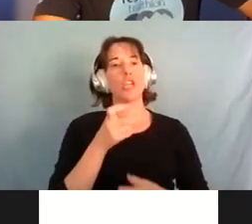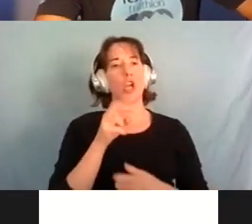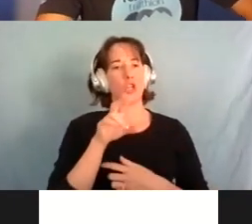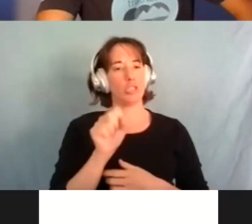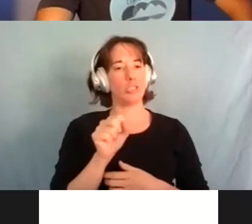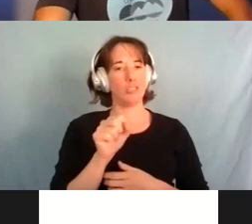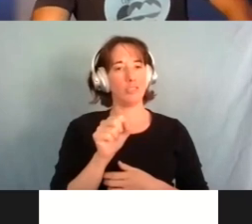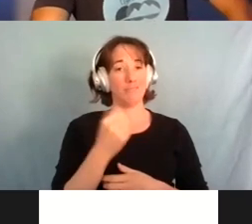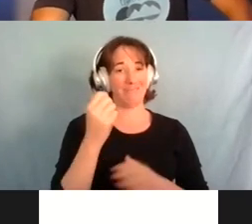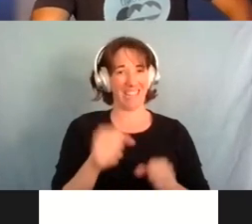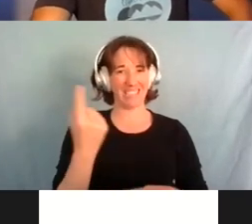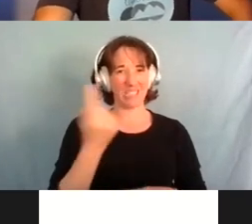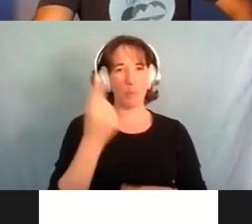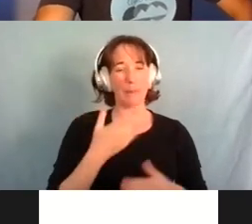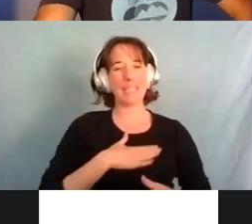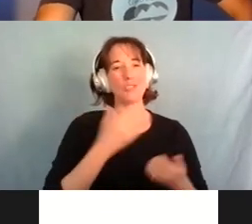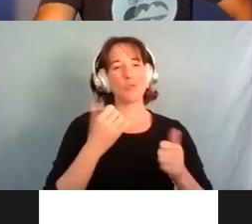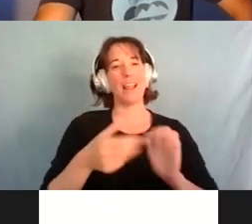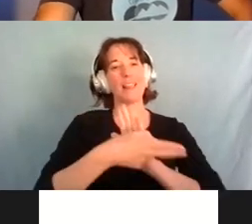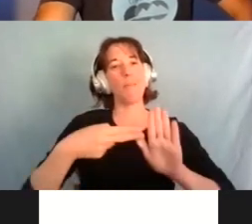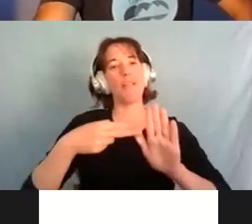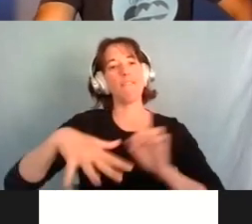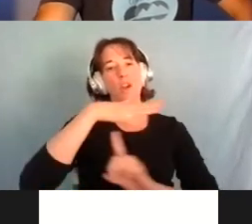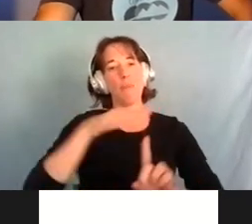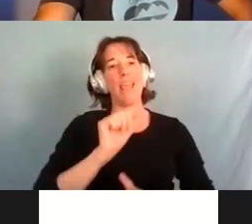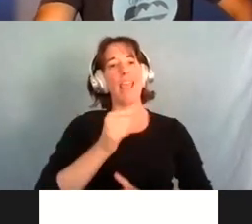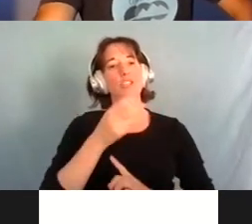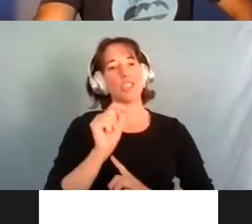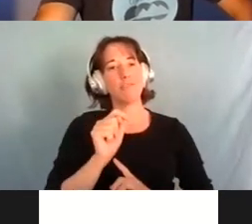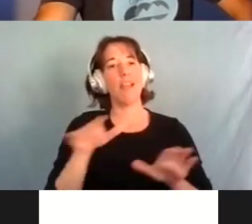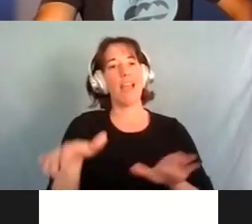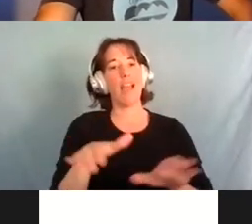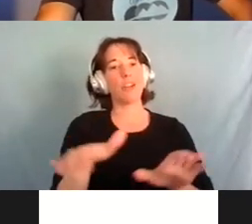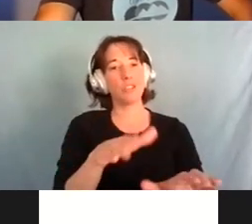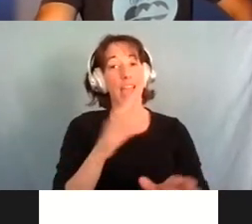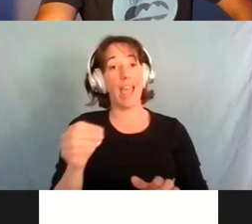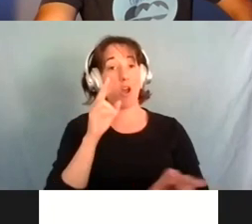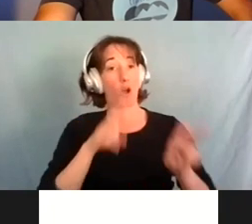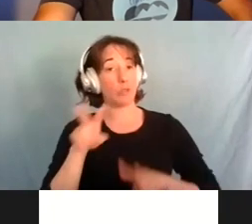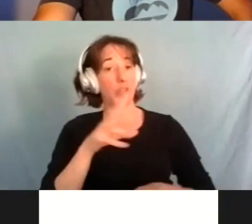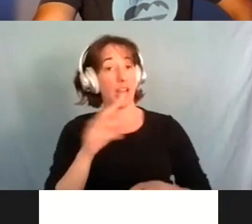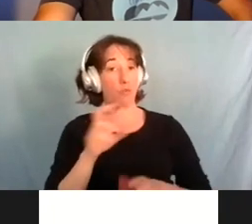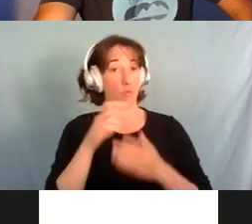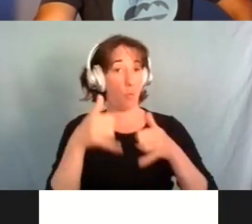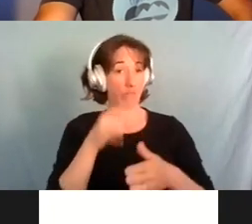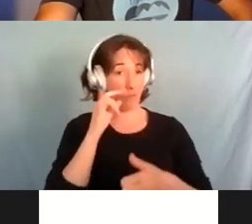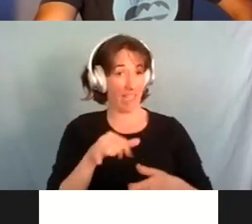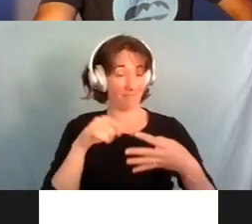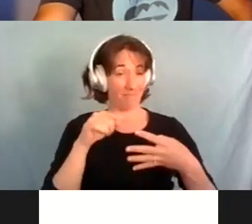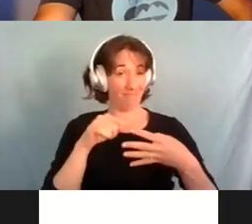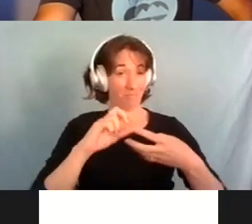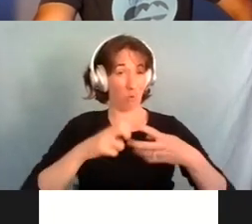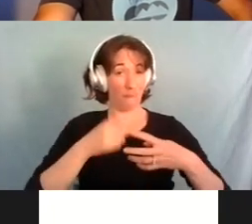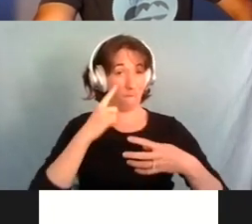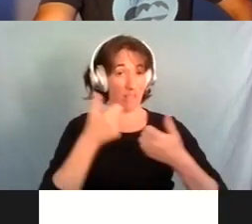label the environment, agent, and action, and observation and rewards of this problem of a game of checkers to